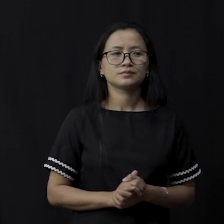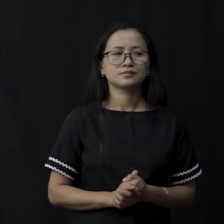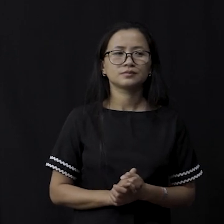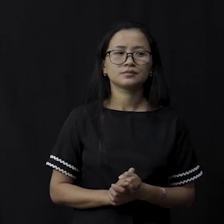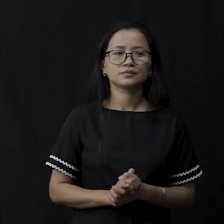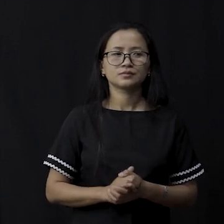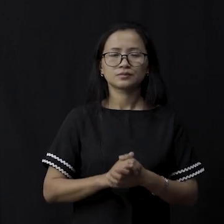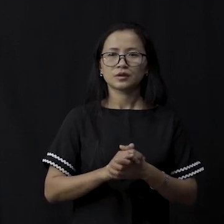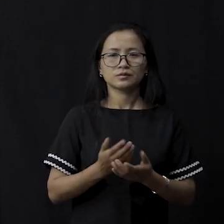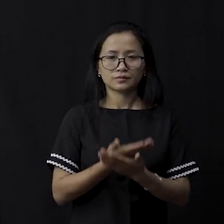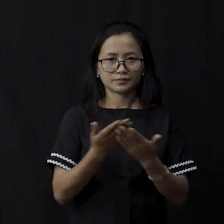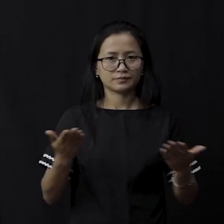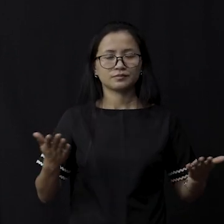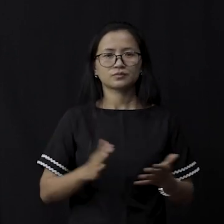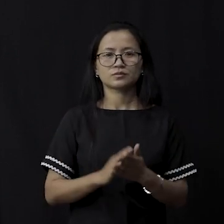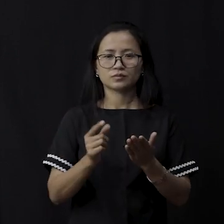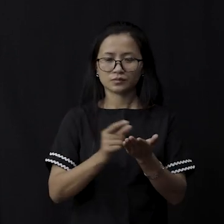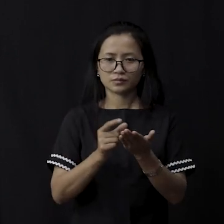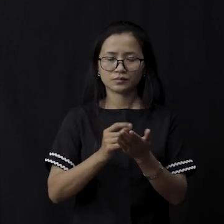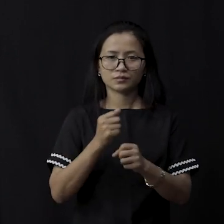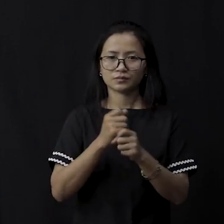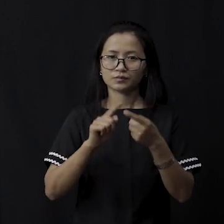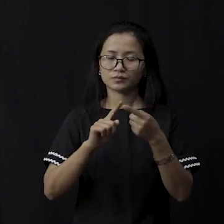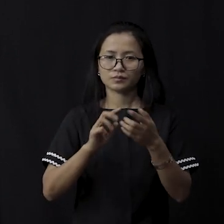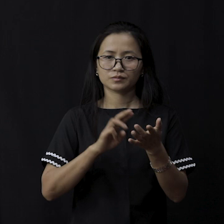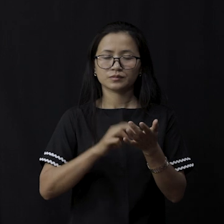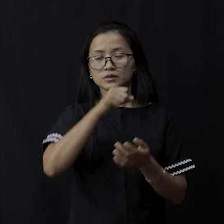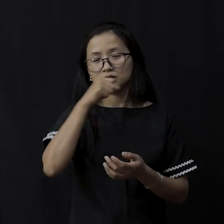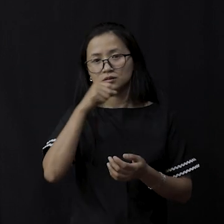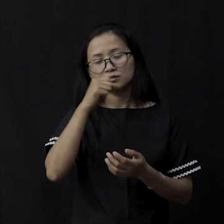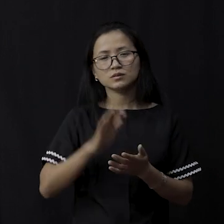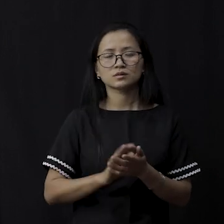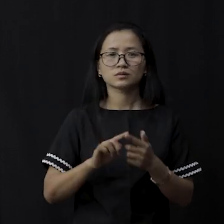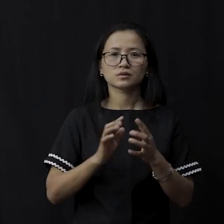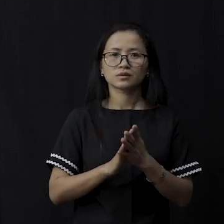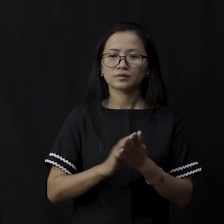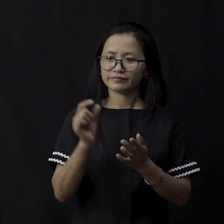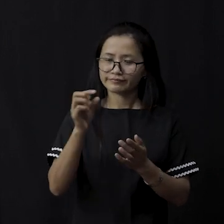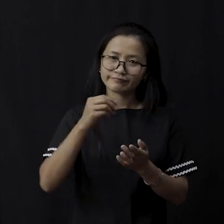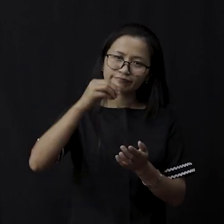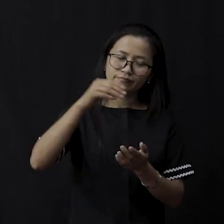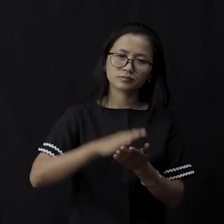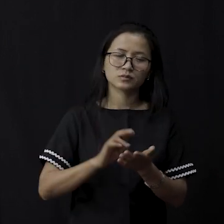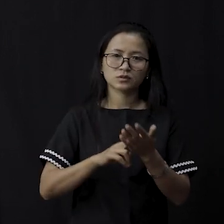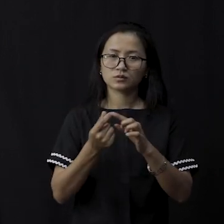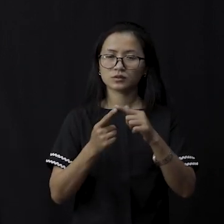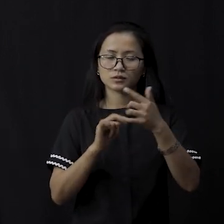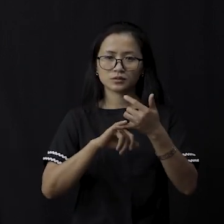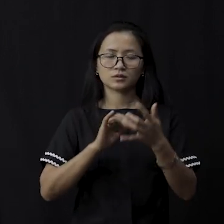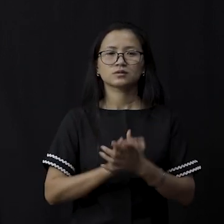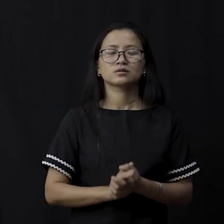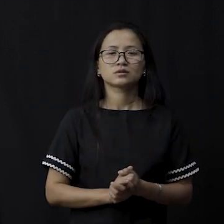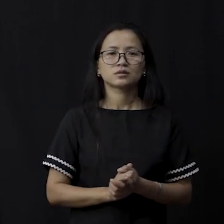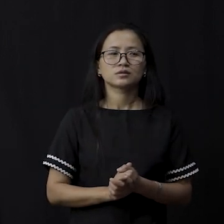Yes, let us see some sources of fats. Butter, ghee, meat, etc. Vegetable oils, nuts, etc. See all